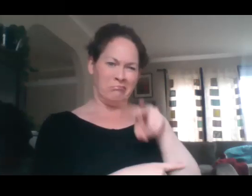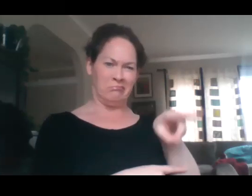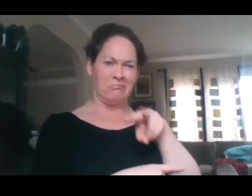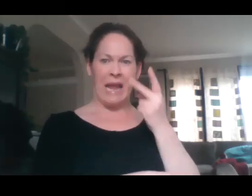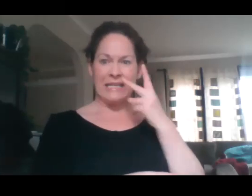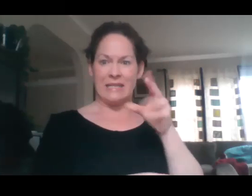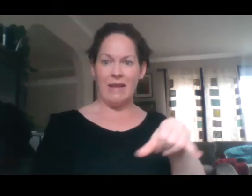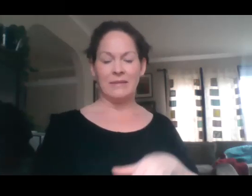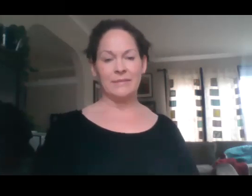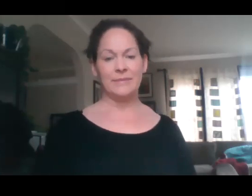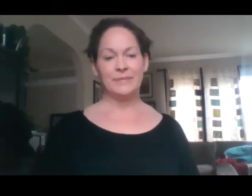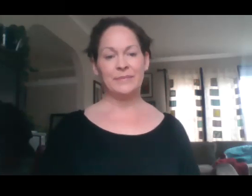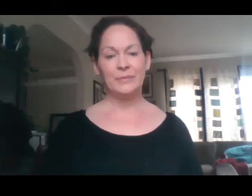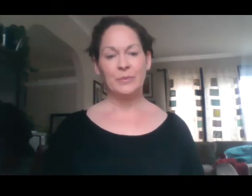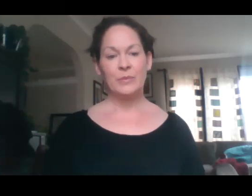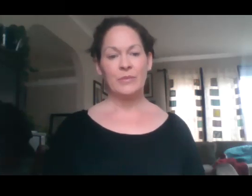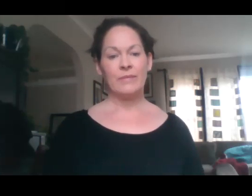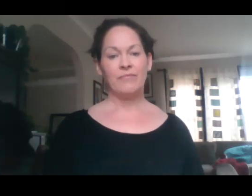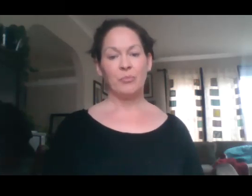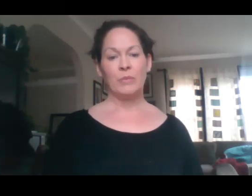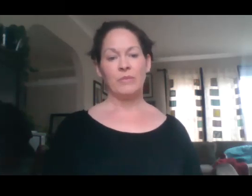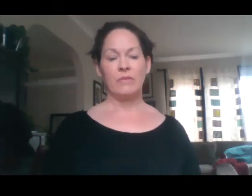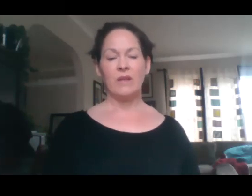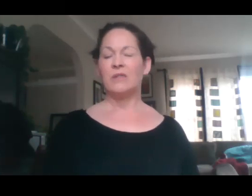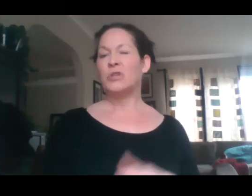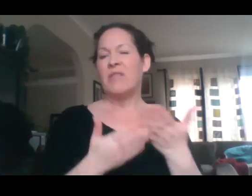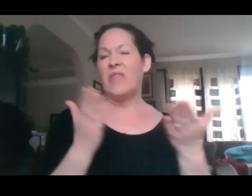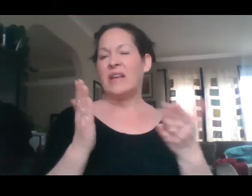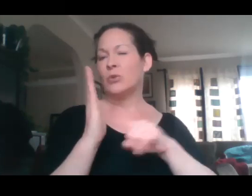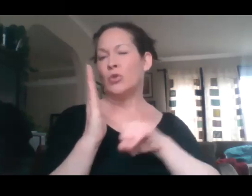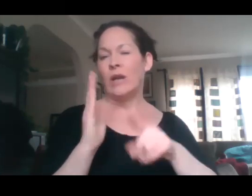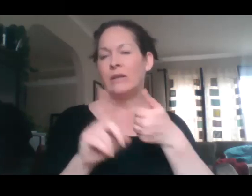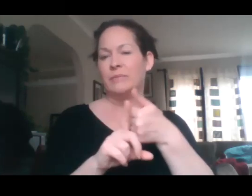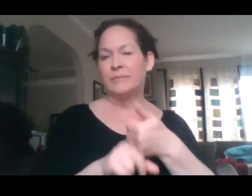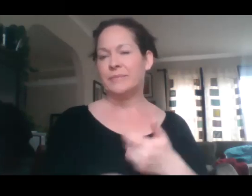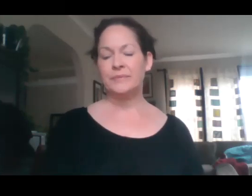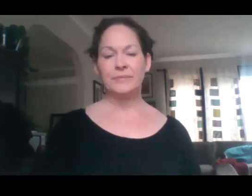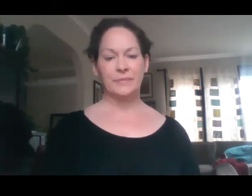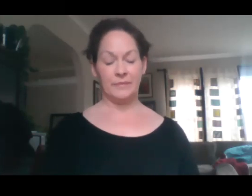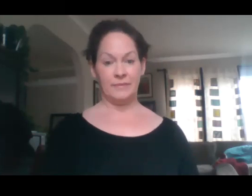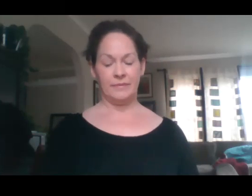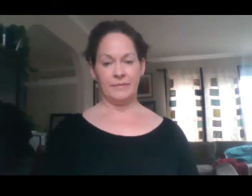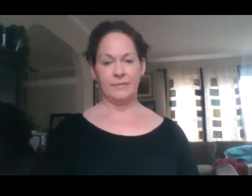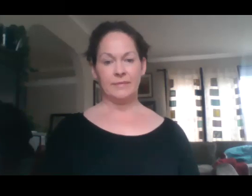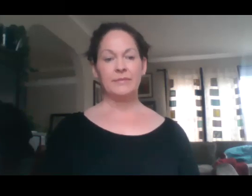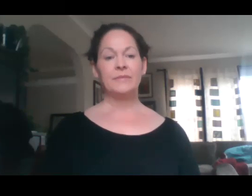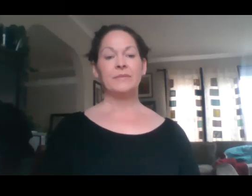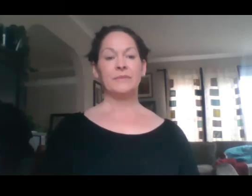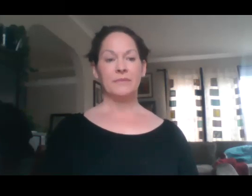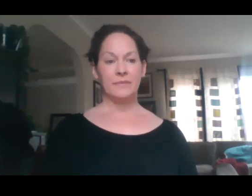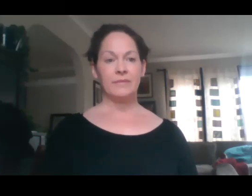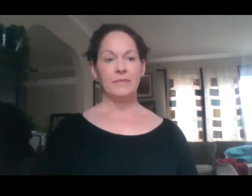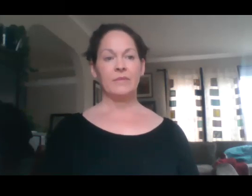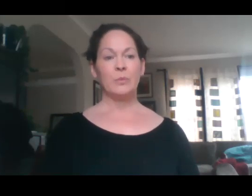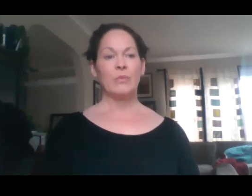denominator. These are just things we can look for using these things. All right, good, I still have this. All right, so I'll take this,